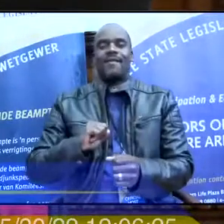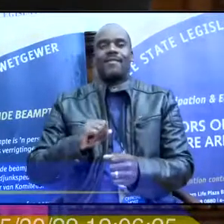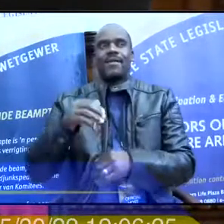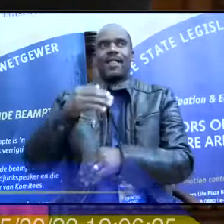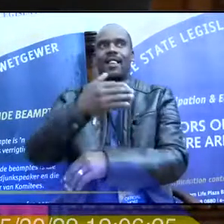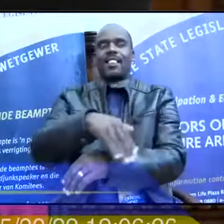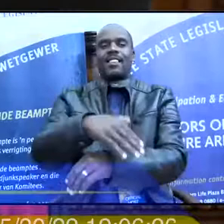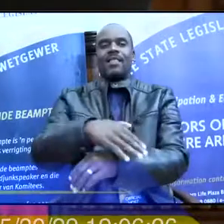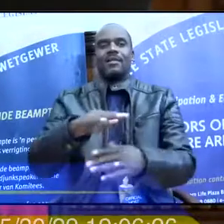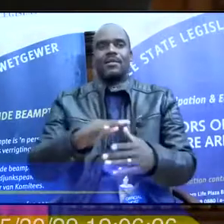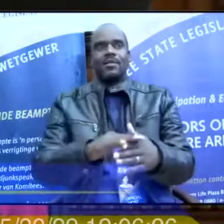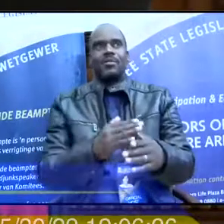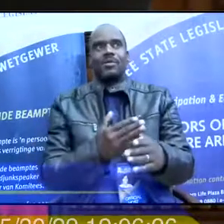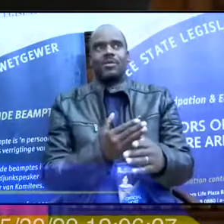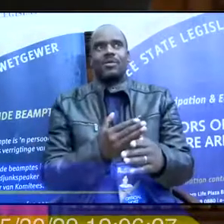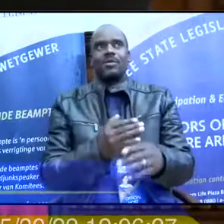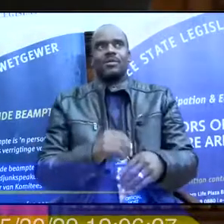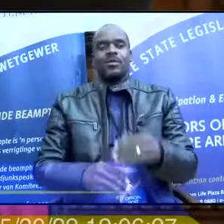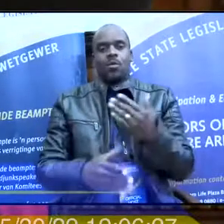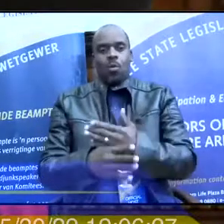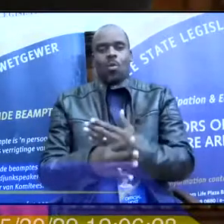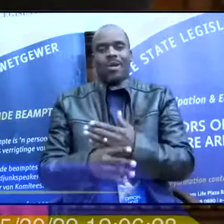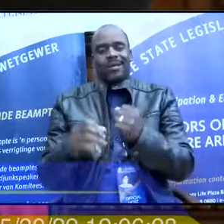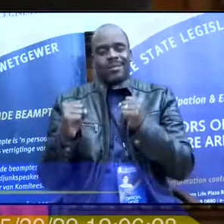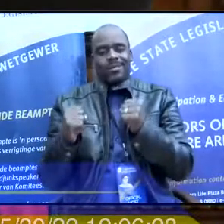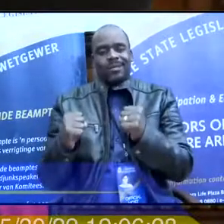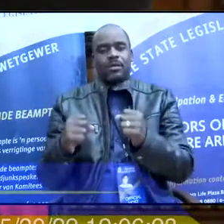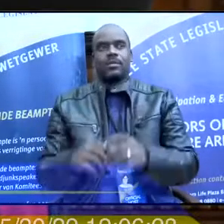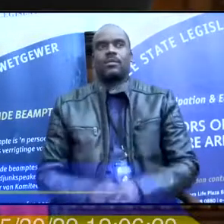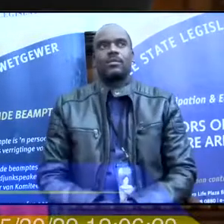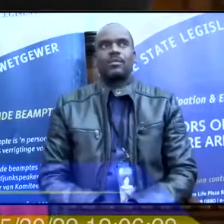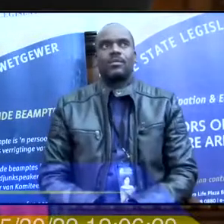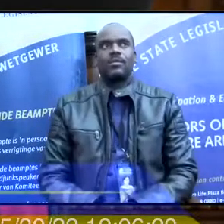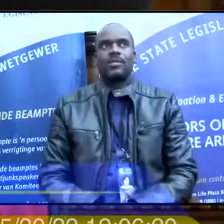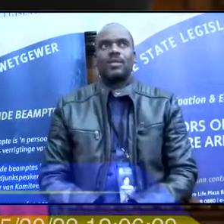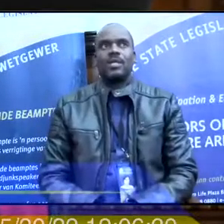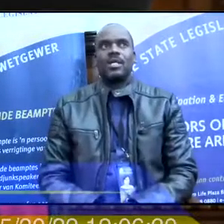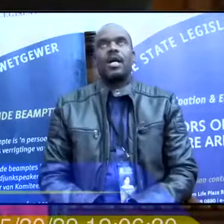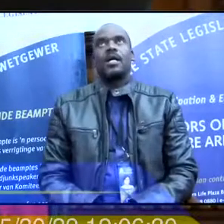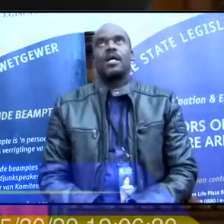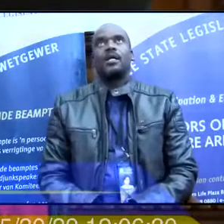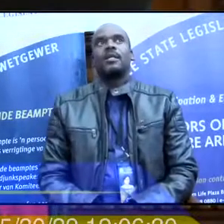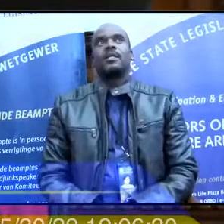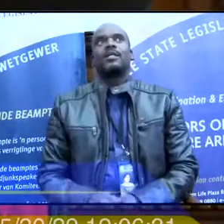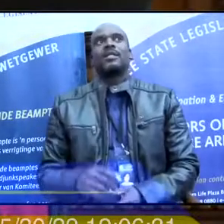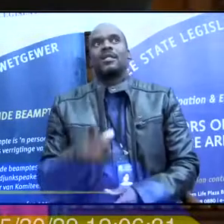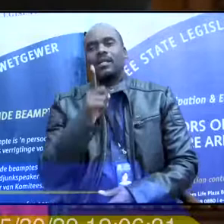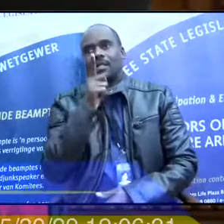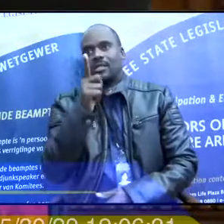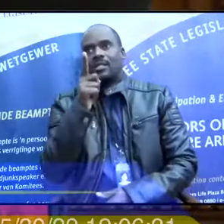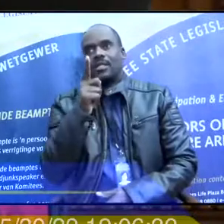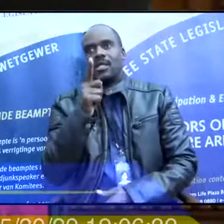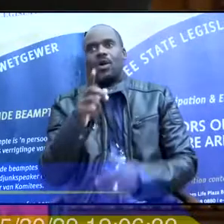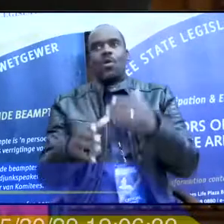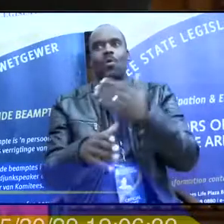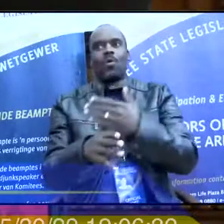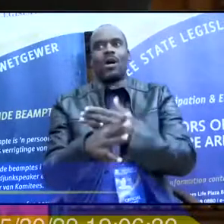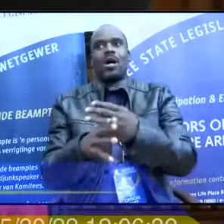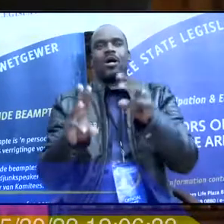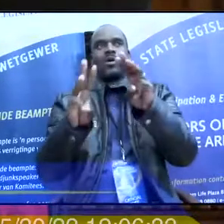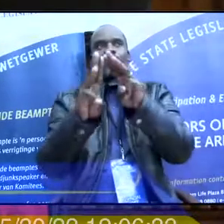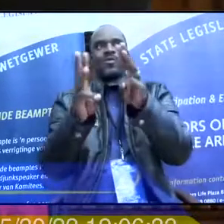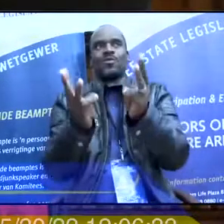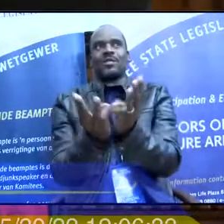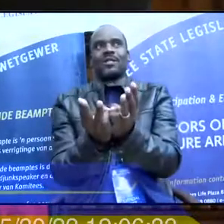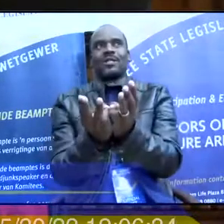because congress jihad we we're still saying workers of the world unite the